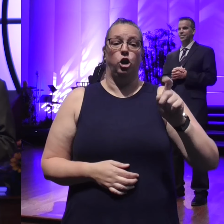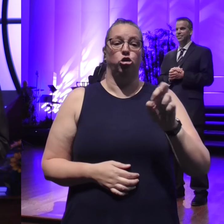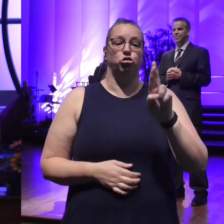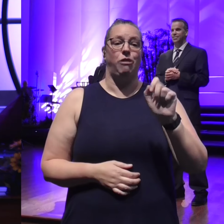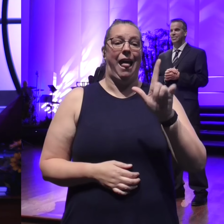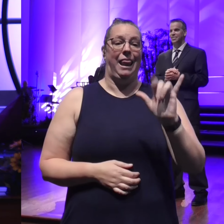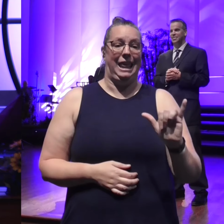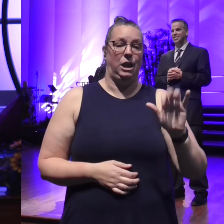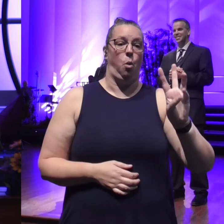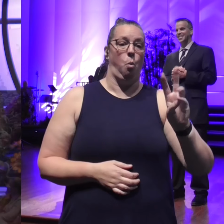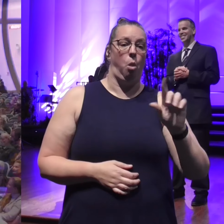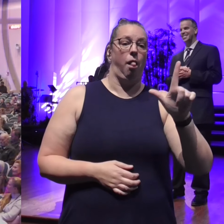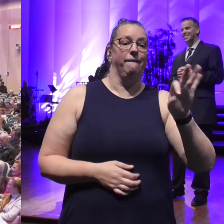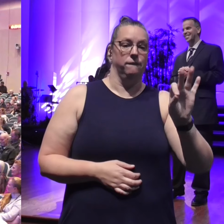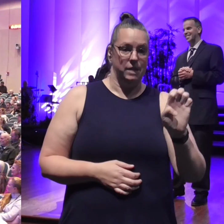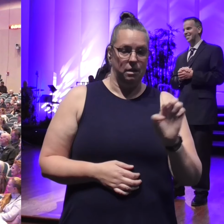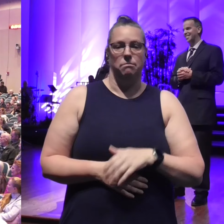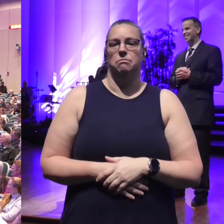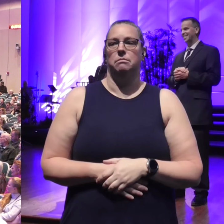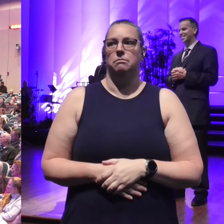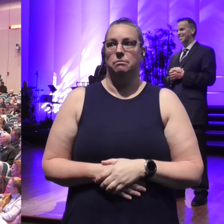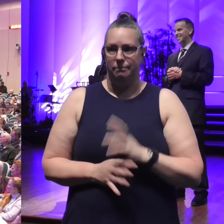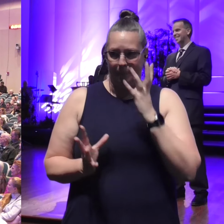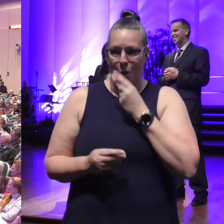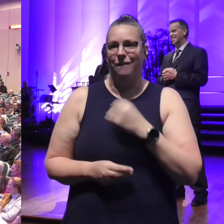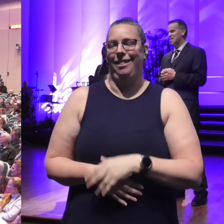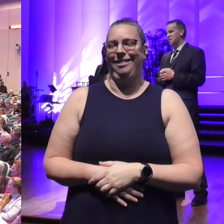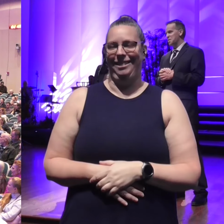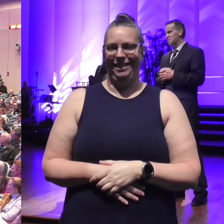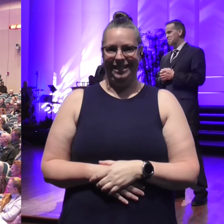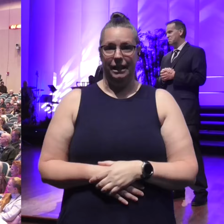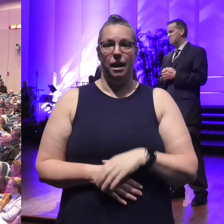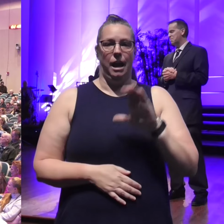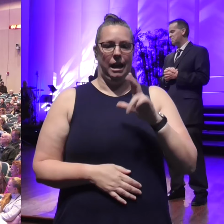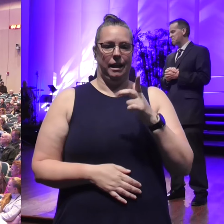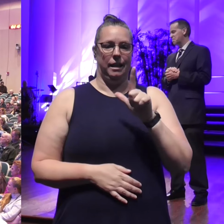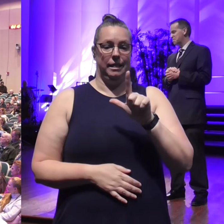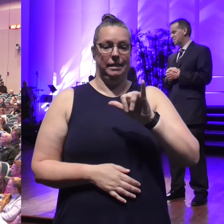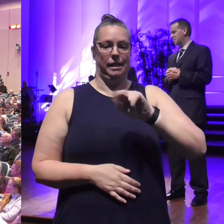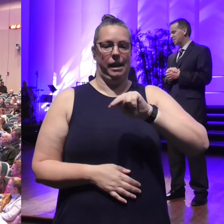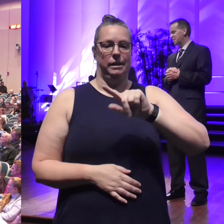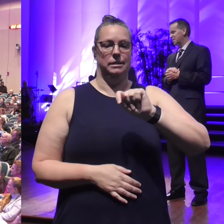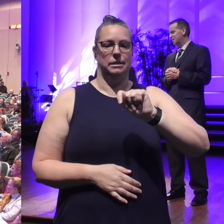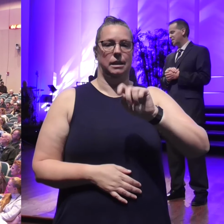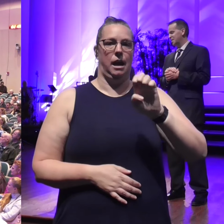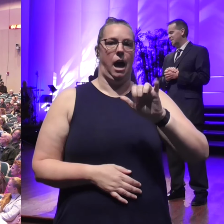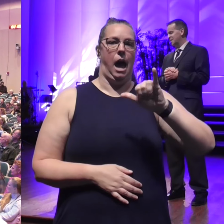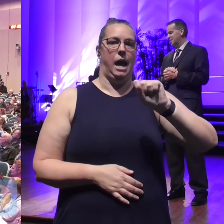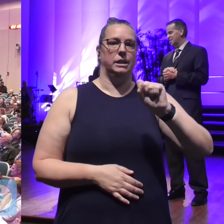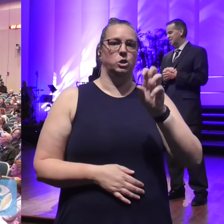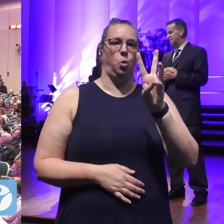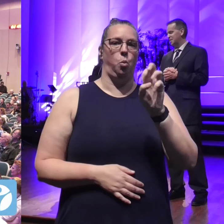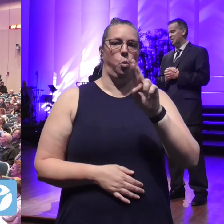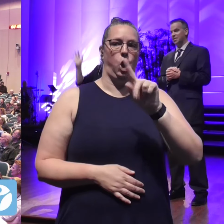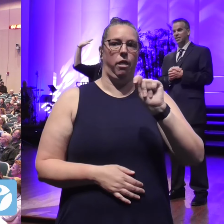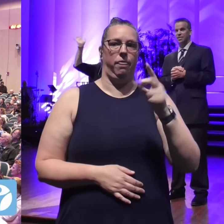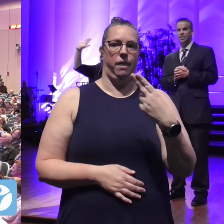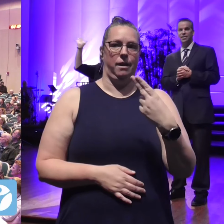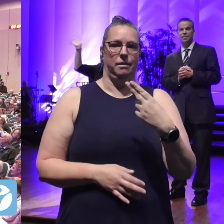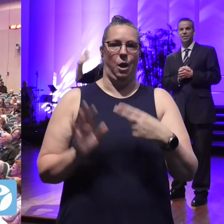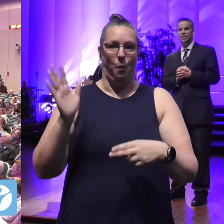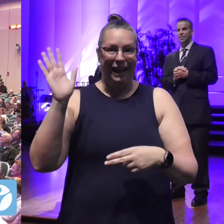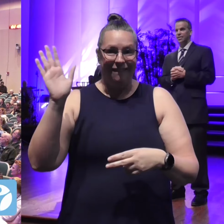Wolf. Thank you. Welcome, Sally. That's beautiful. Clint Eisworth. There, he's